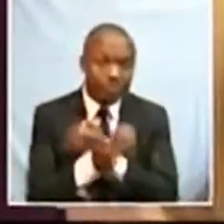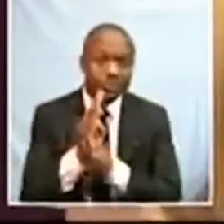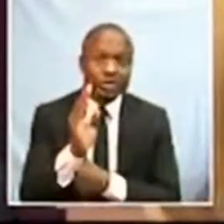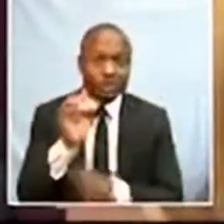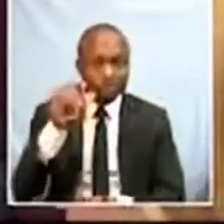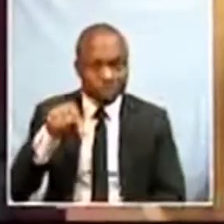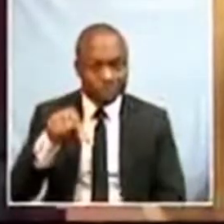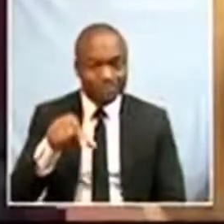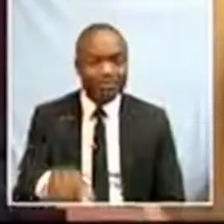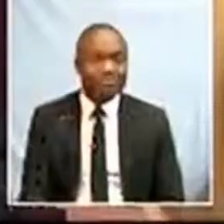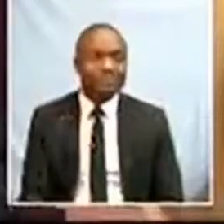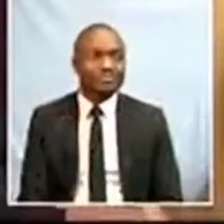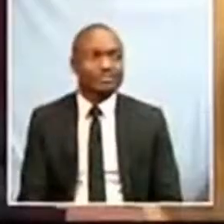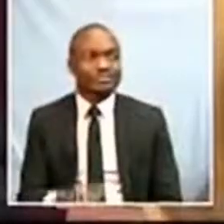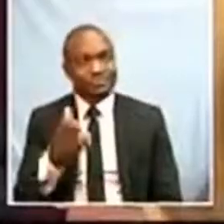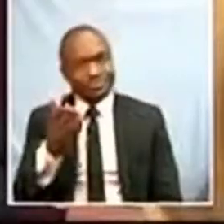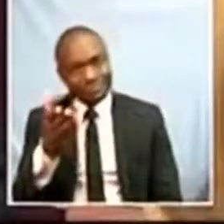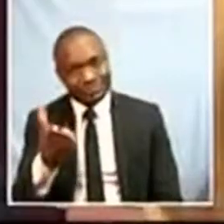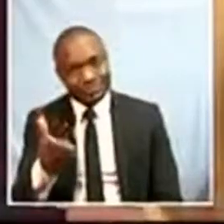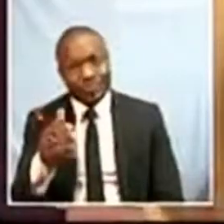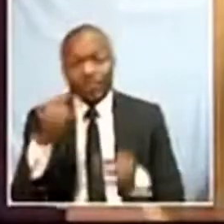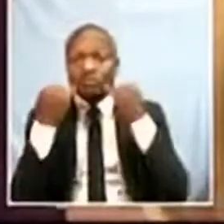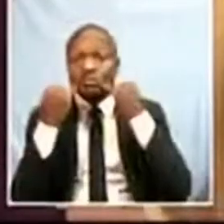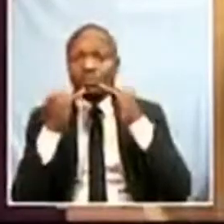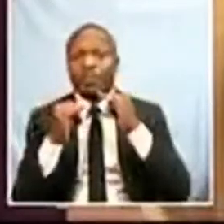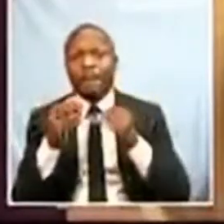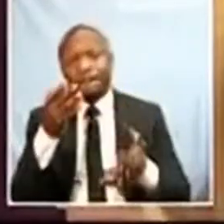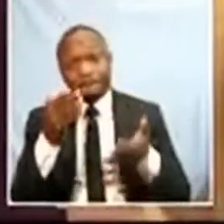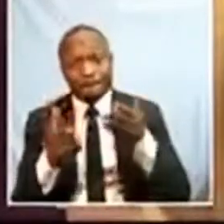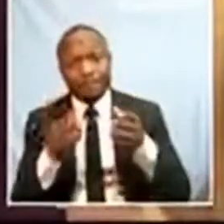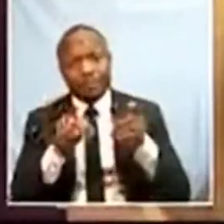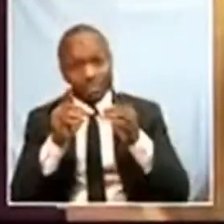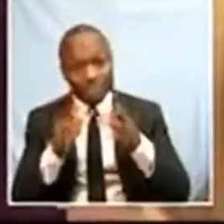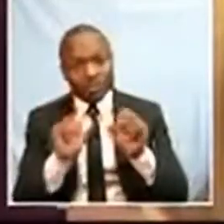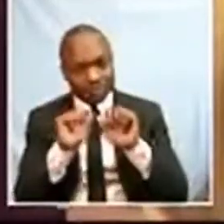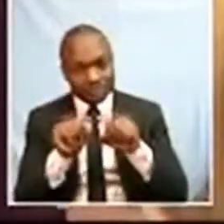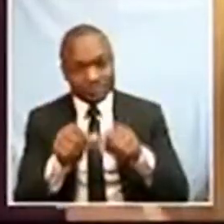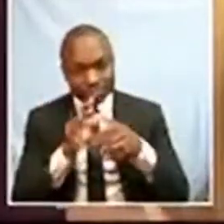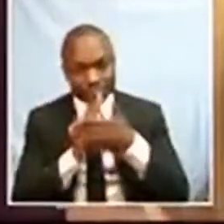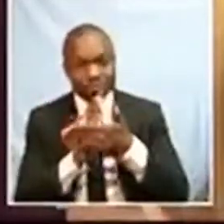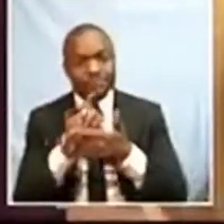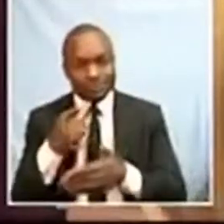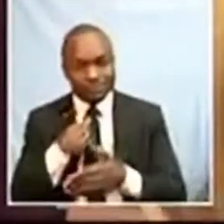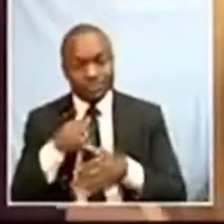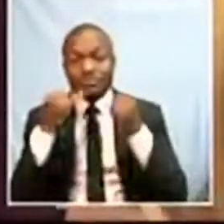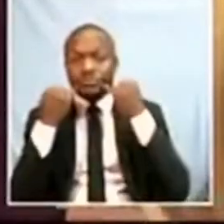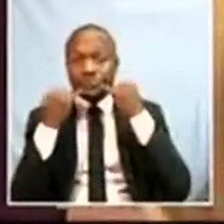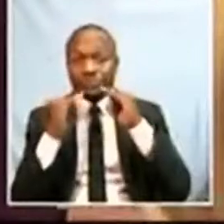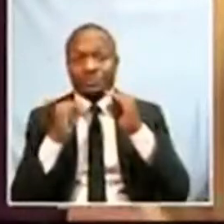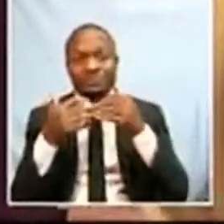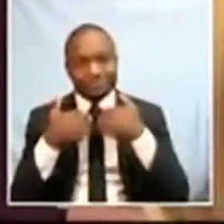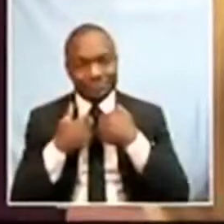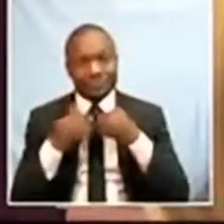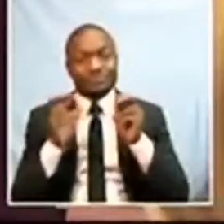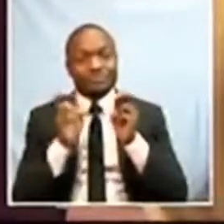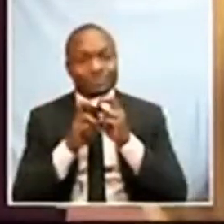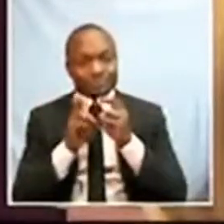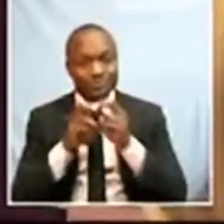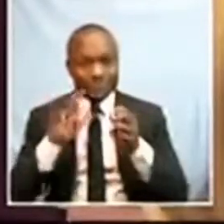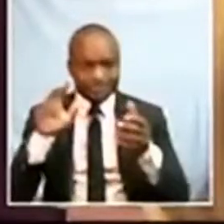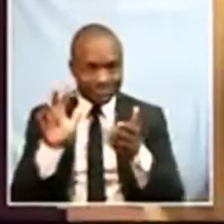BOQs. So, yes, sir. The information maybe, my fellow director maybe can guide me. The information I have is the contract was